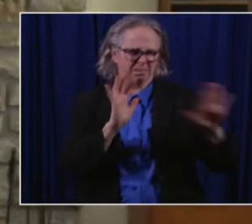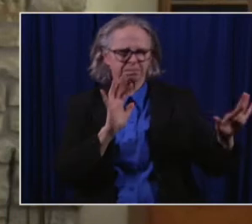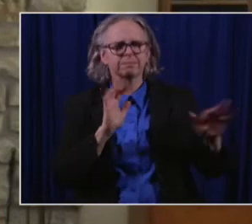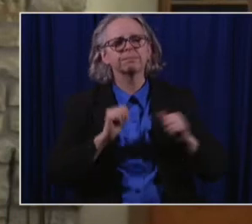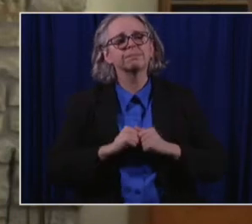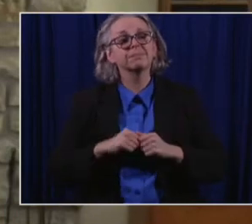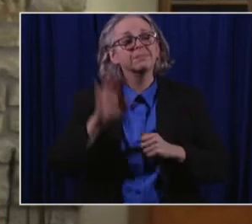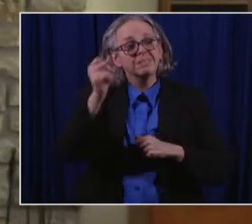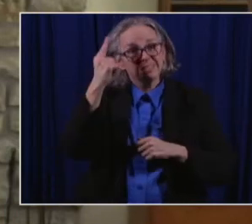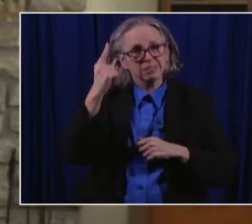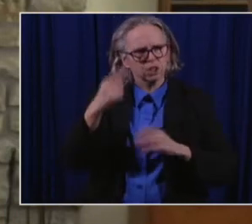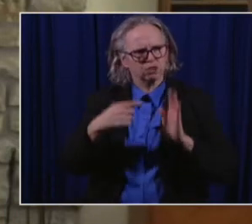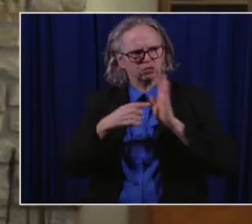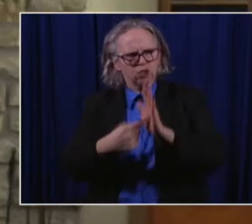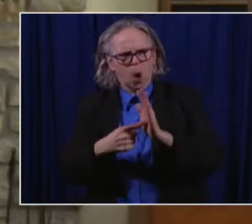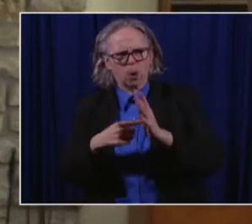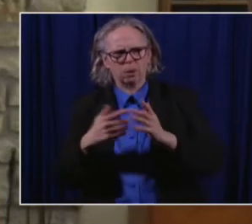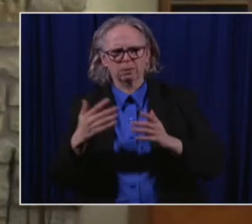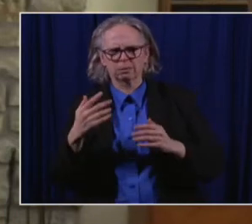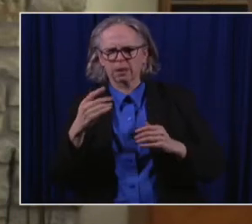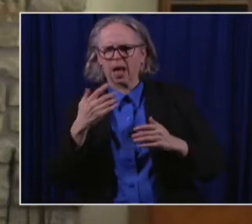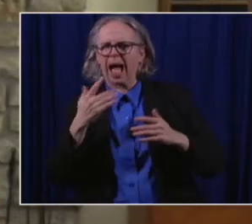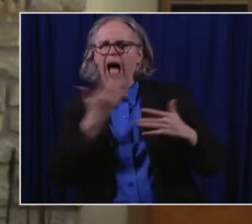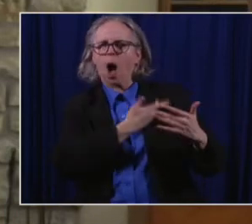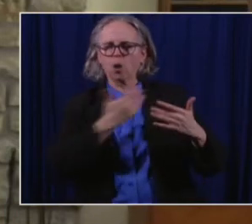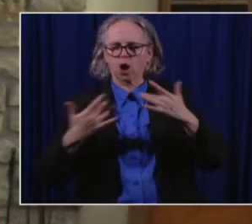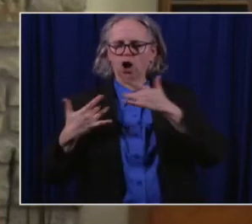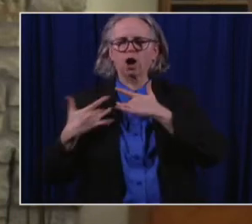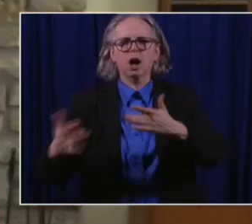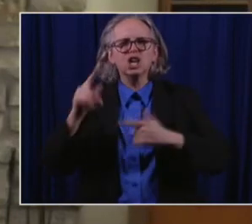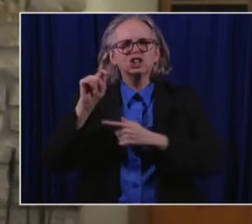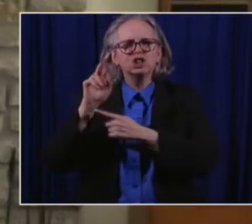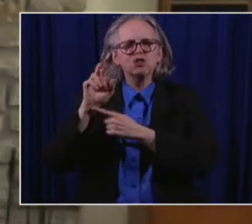increasing trends in new cases, the trend lines.